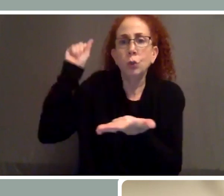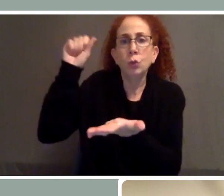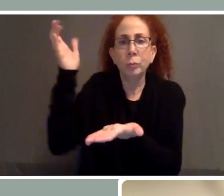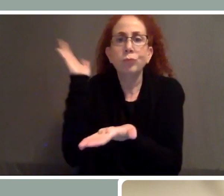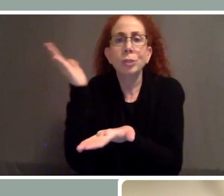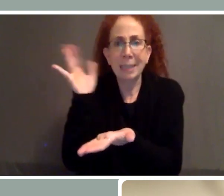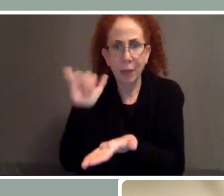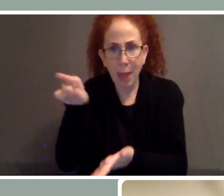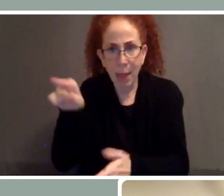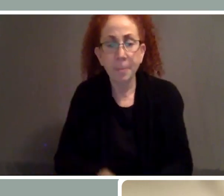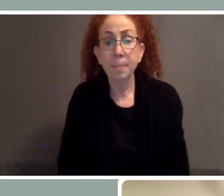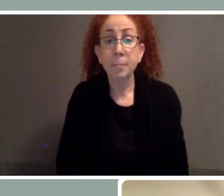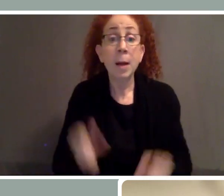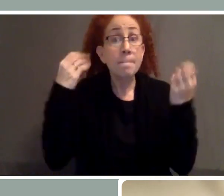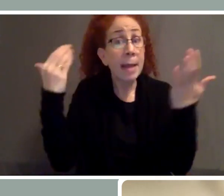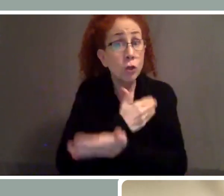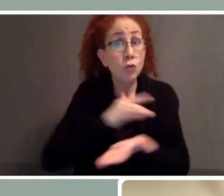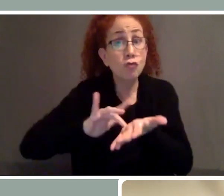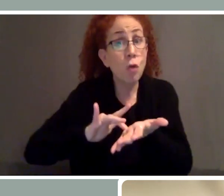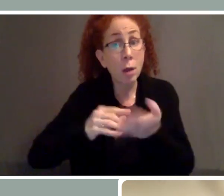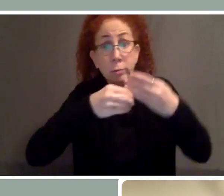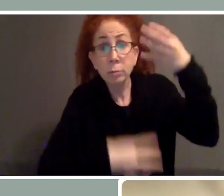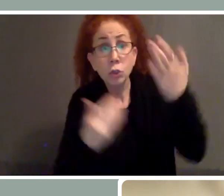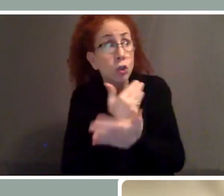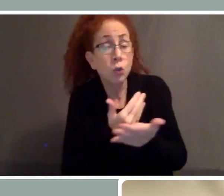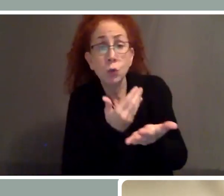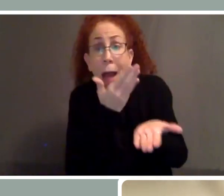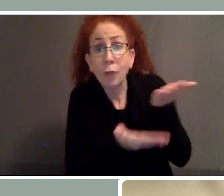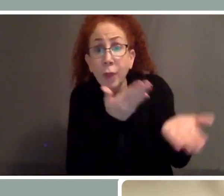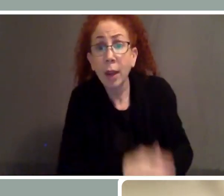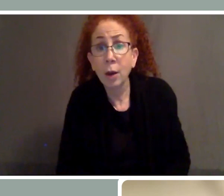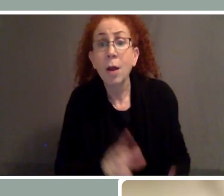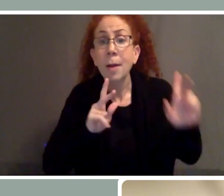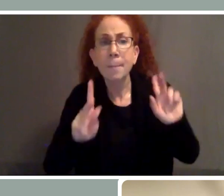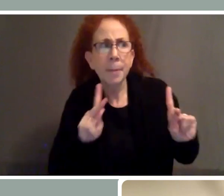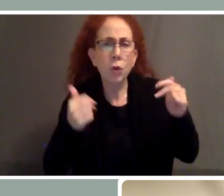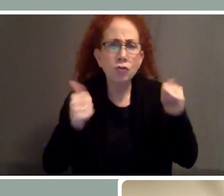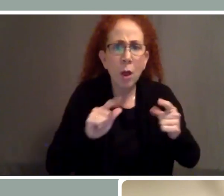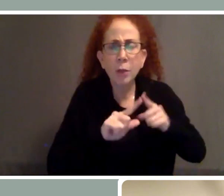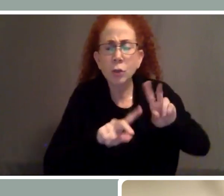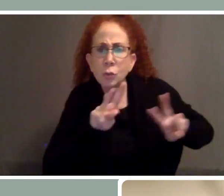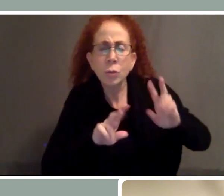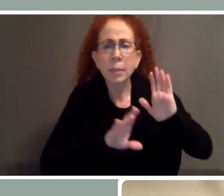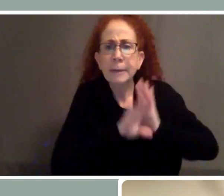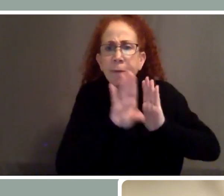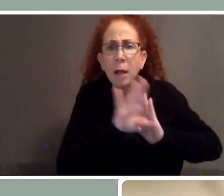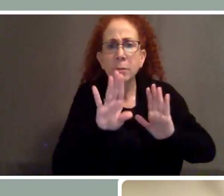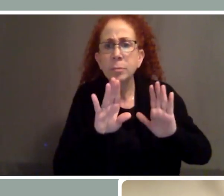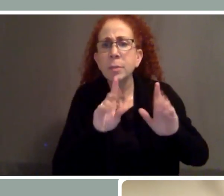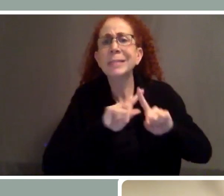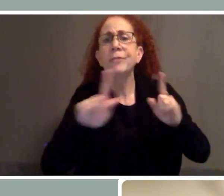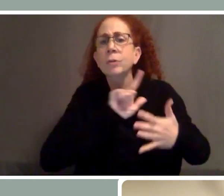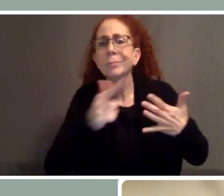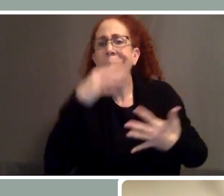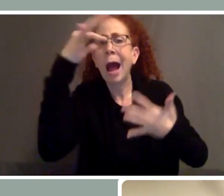on that. There are a lot of new drugs out there, so people are trying and to really develop some alternates